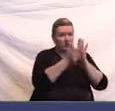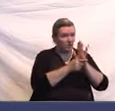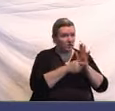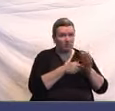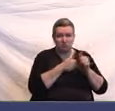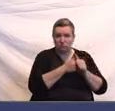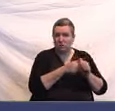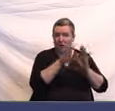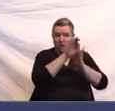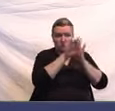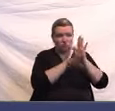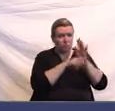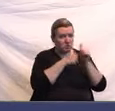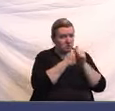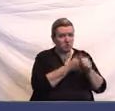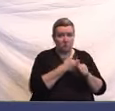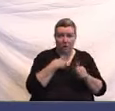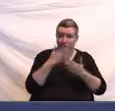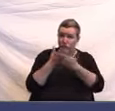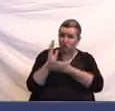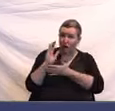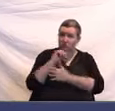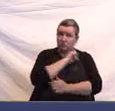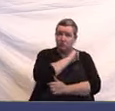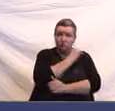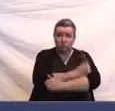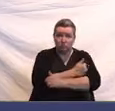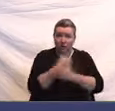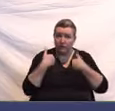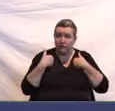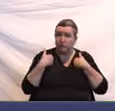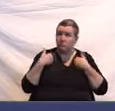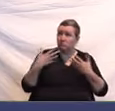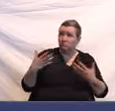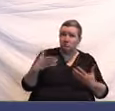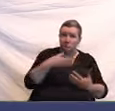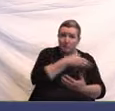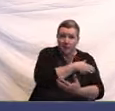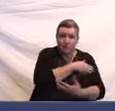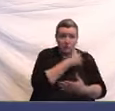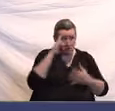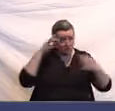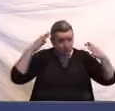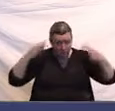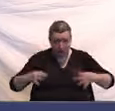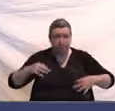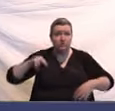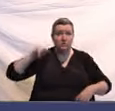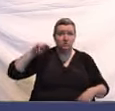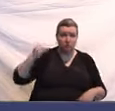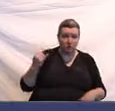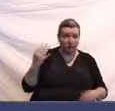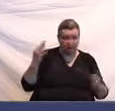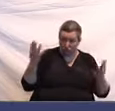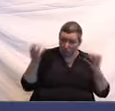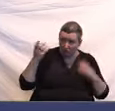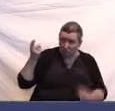to, do you have the authority to make that decision if you so